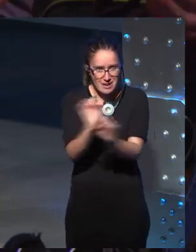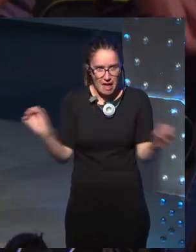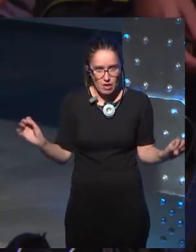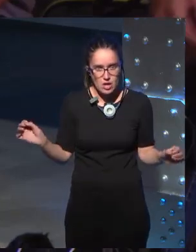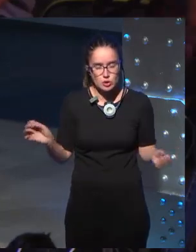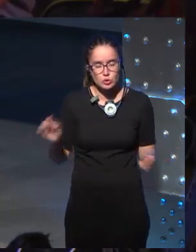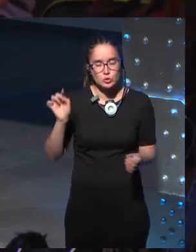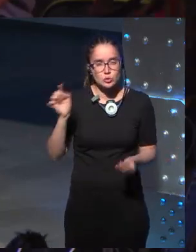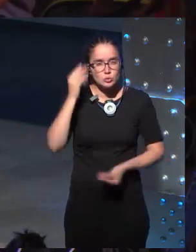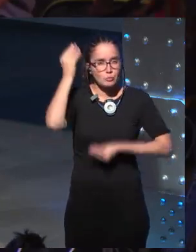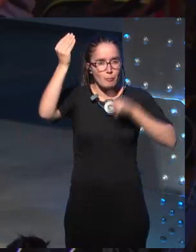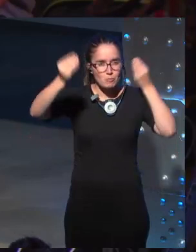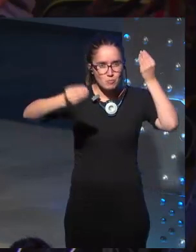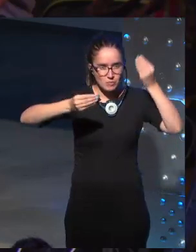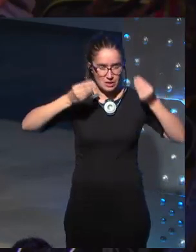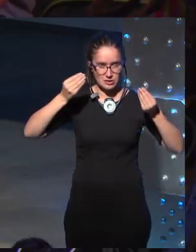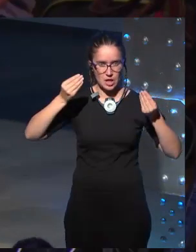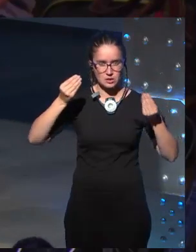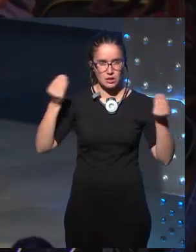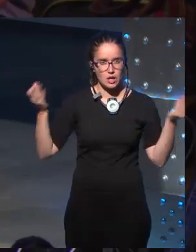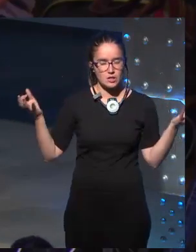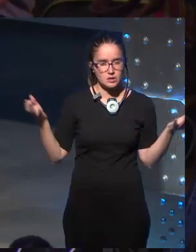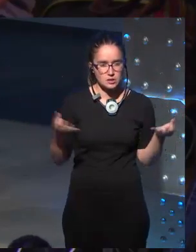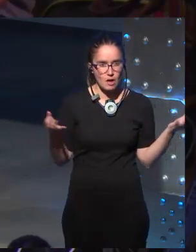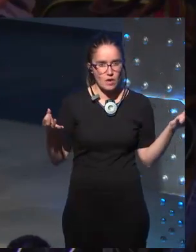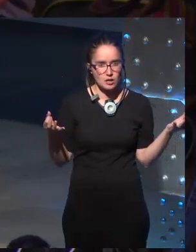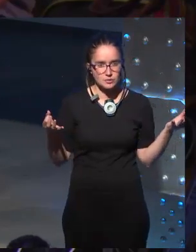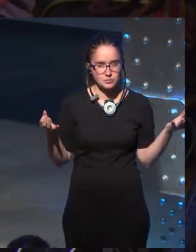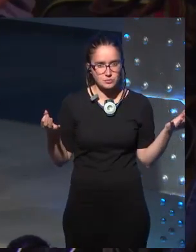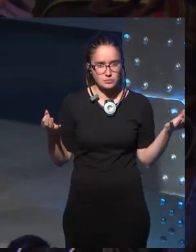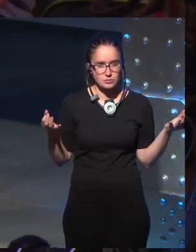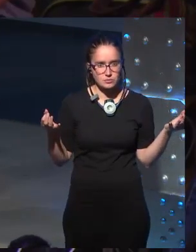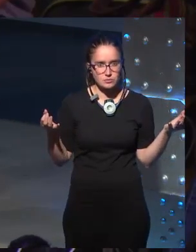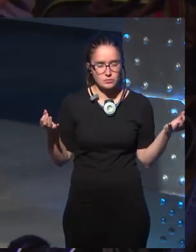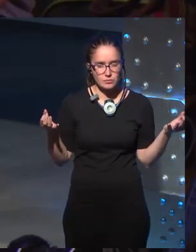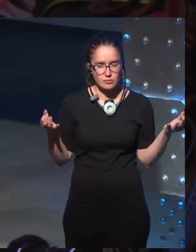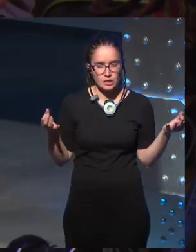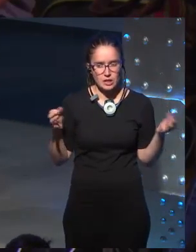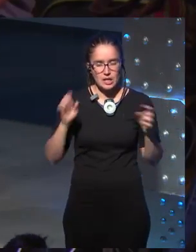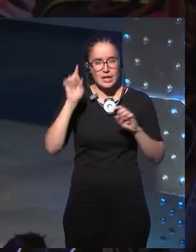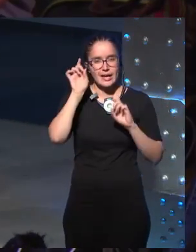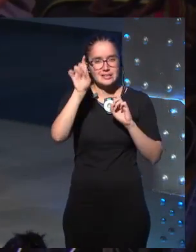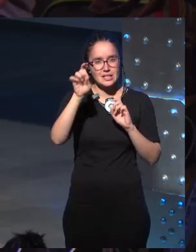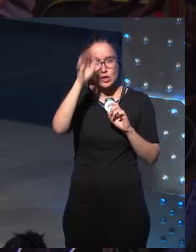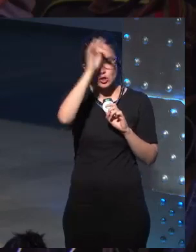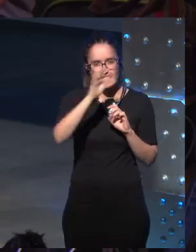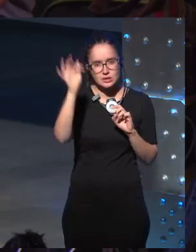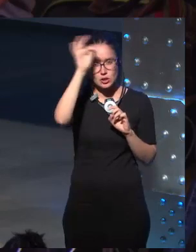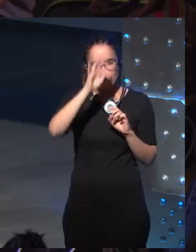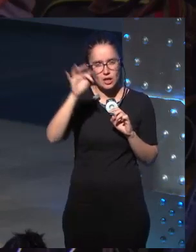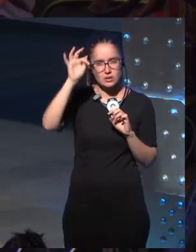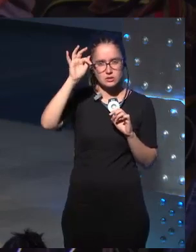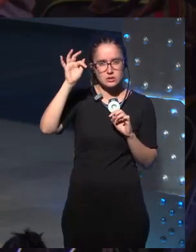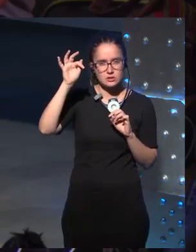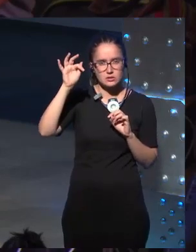they continue up to university level and continue to be valid. So what do you think that we should still be taught